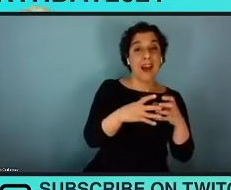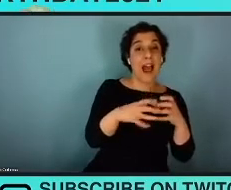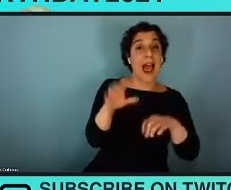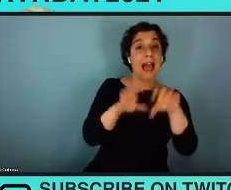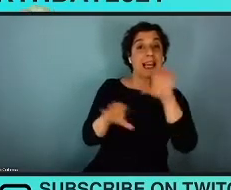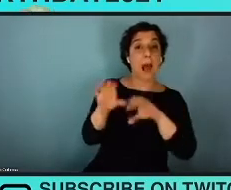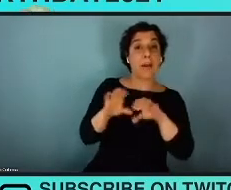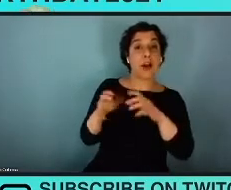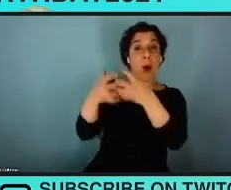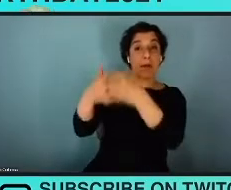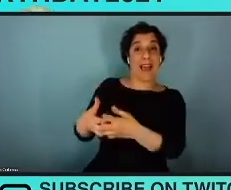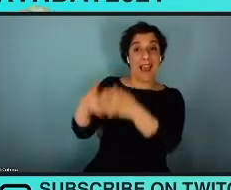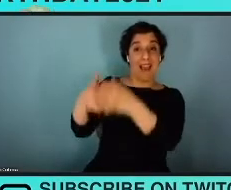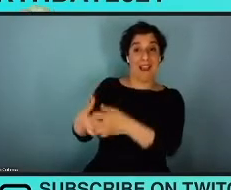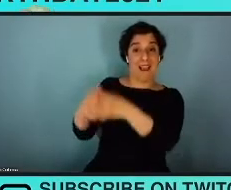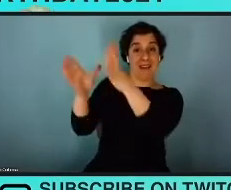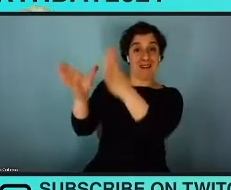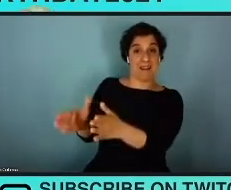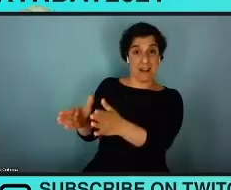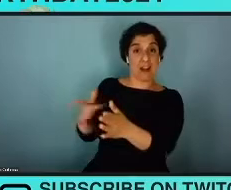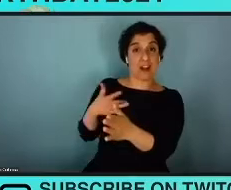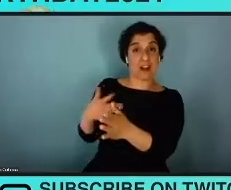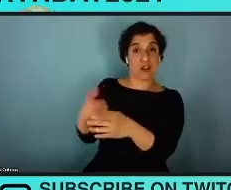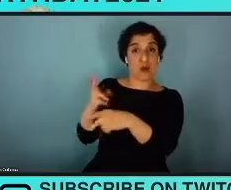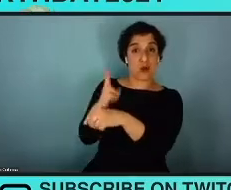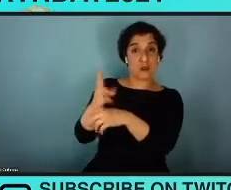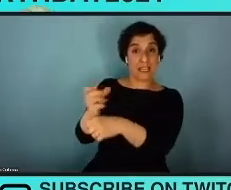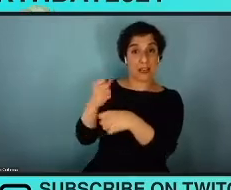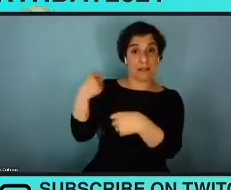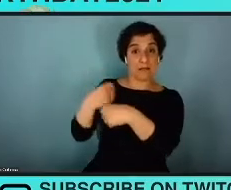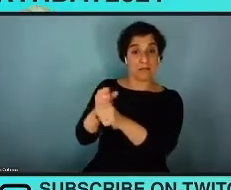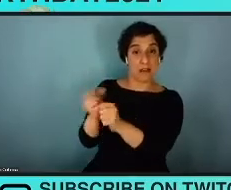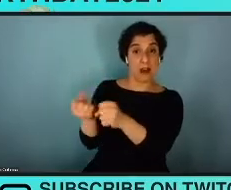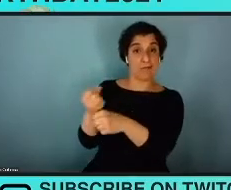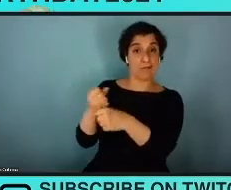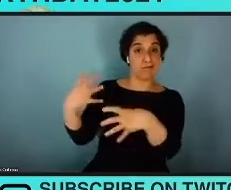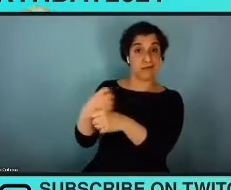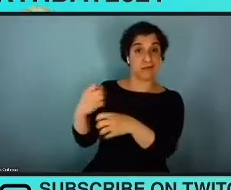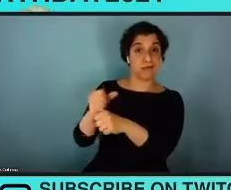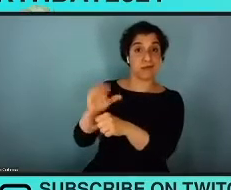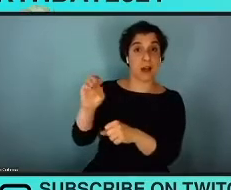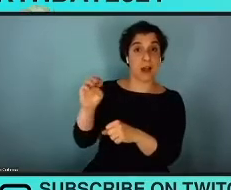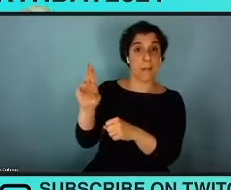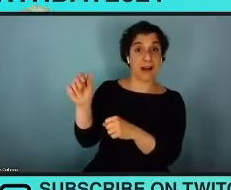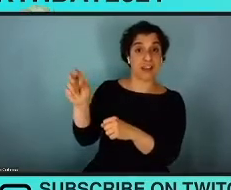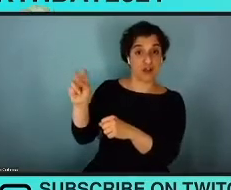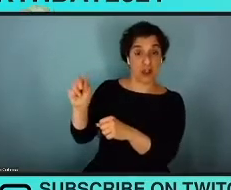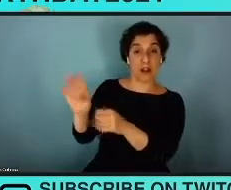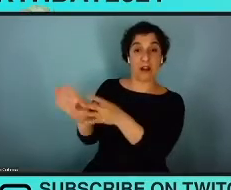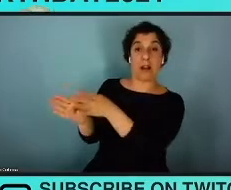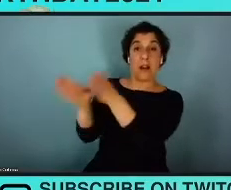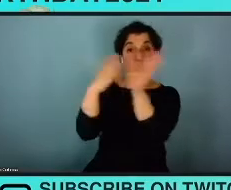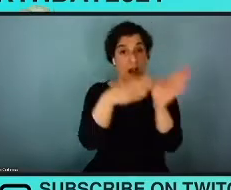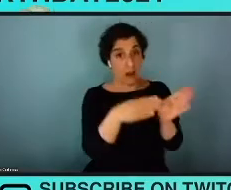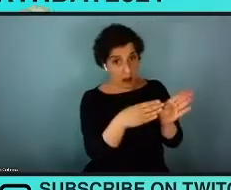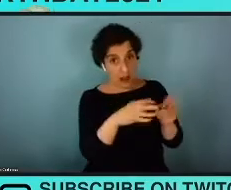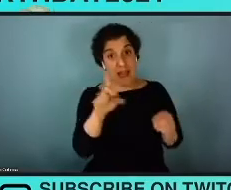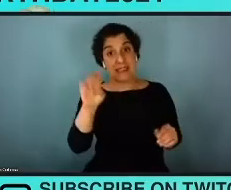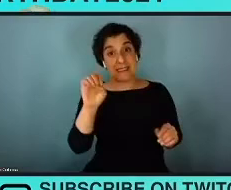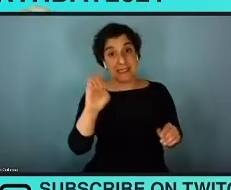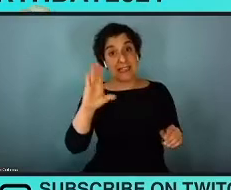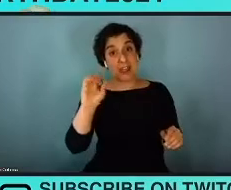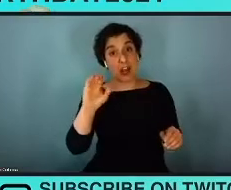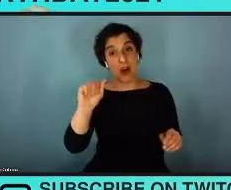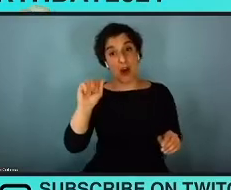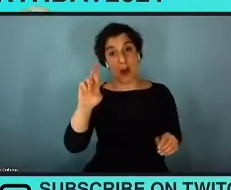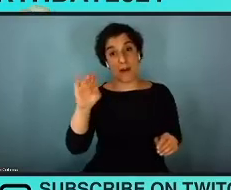you're using combustion to provide the heat to these units to the challenge of now decarbonizing the grid,